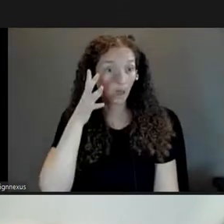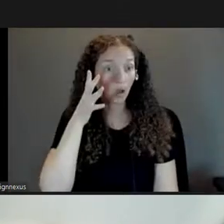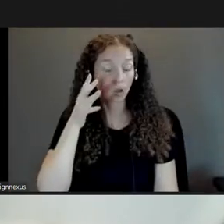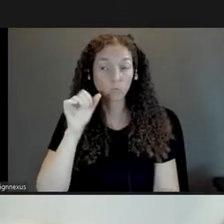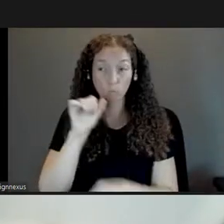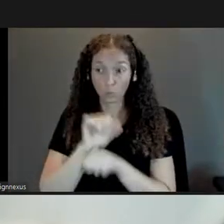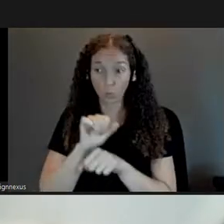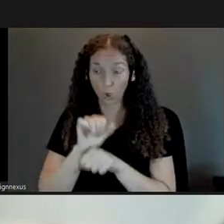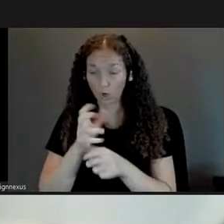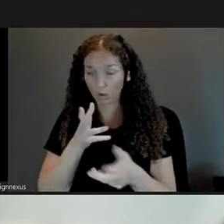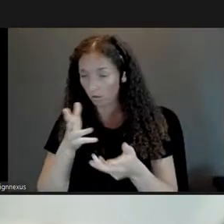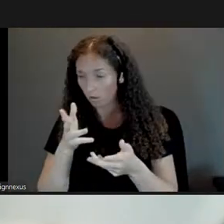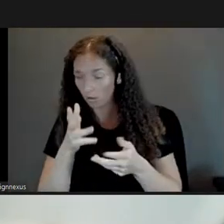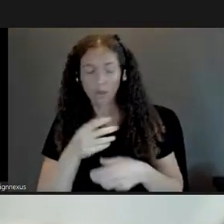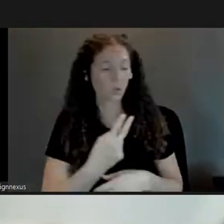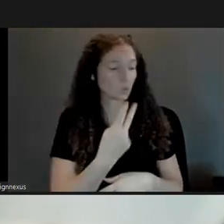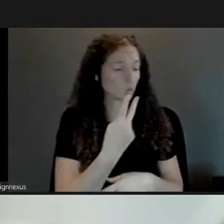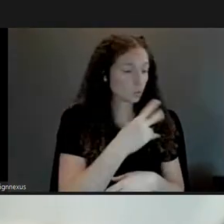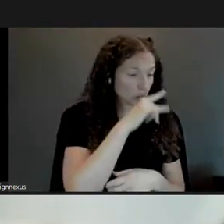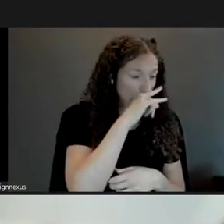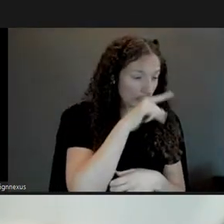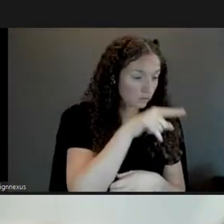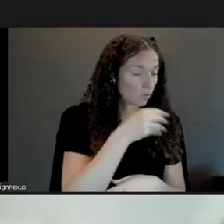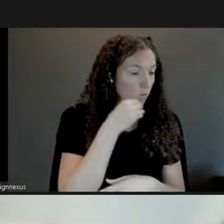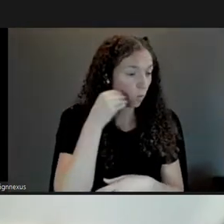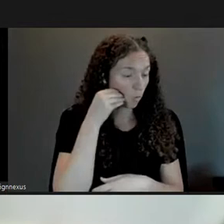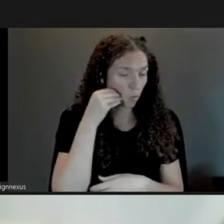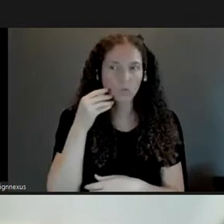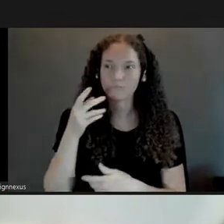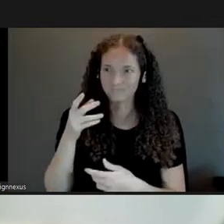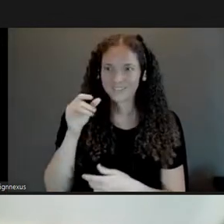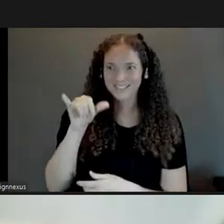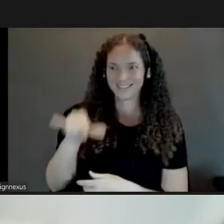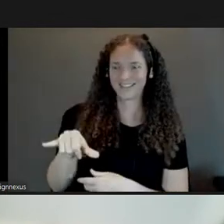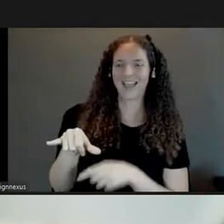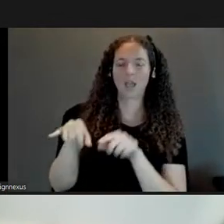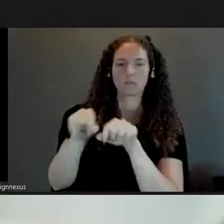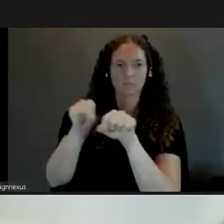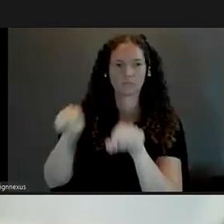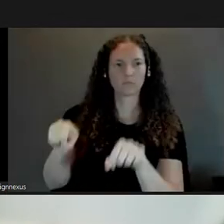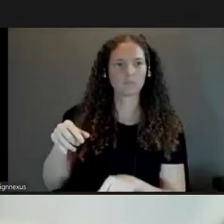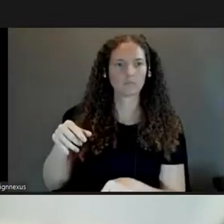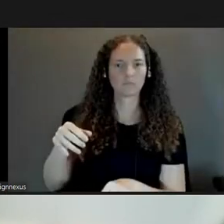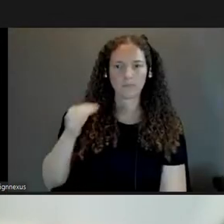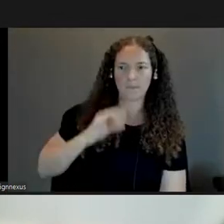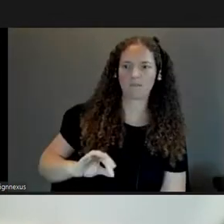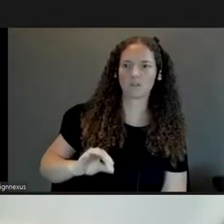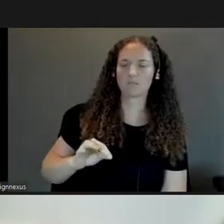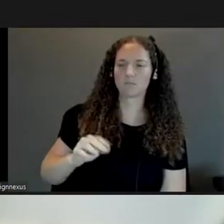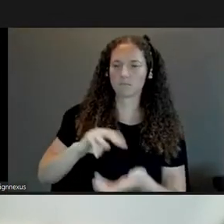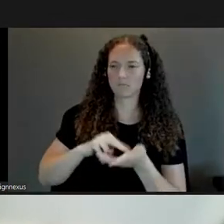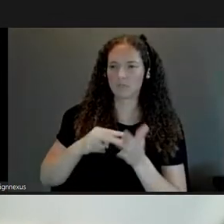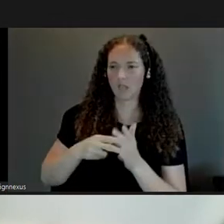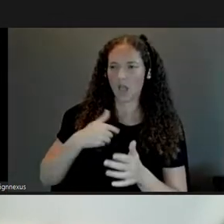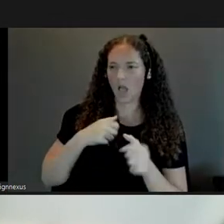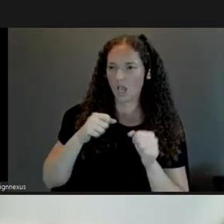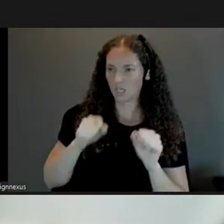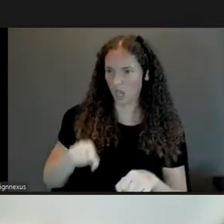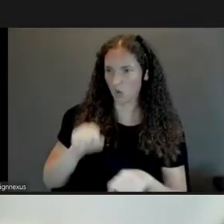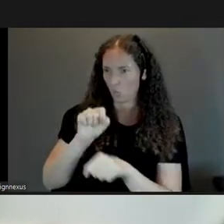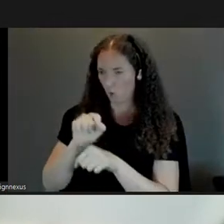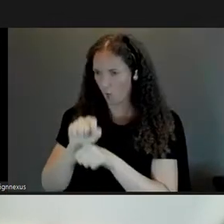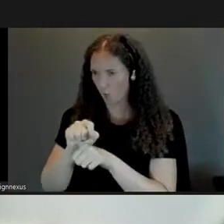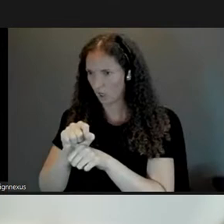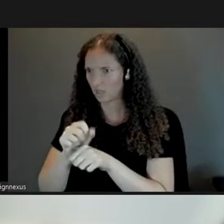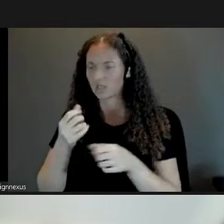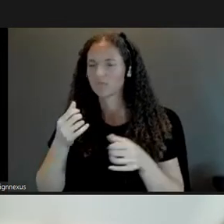home, it was one of the main benefits that allowed me to be a working mom, but still be able to take care of my family and to get